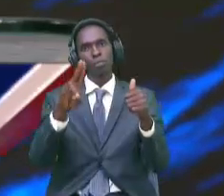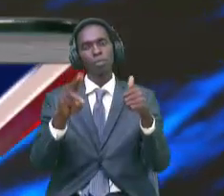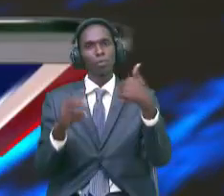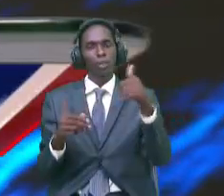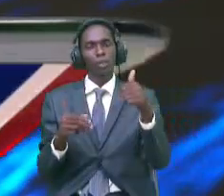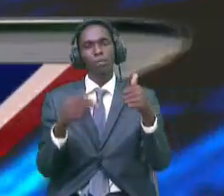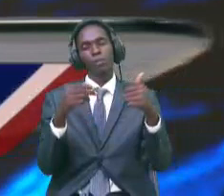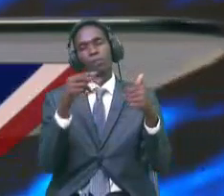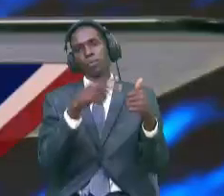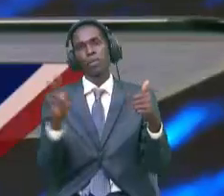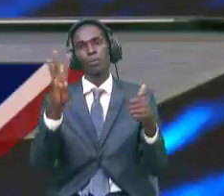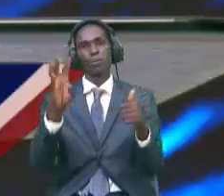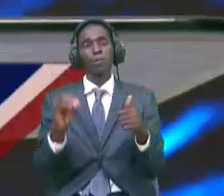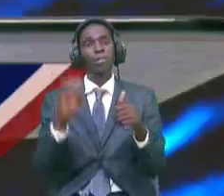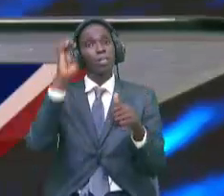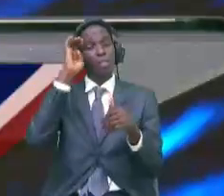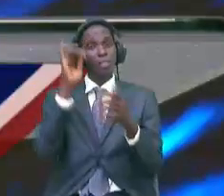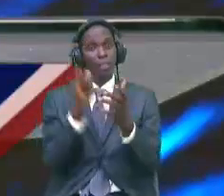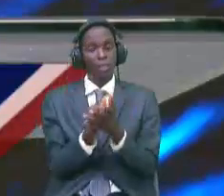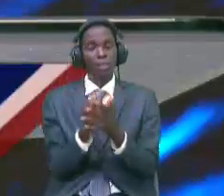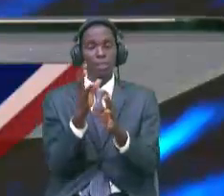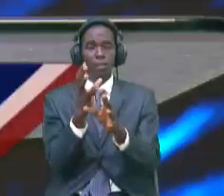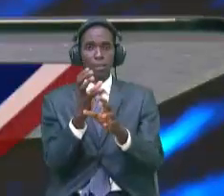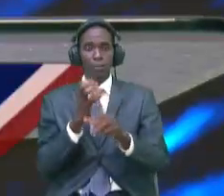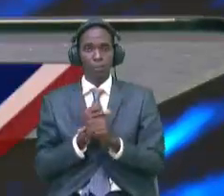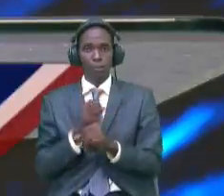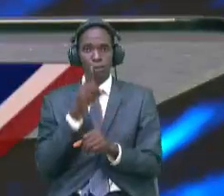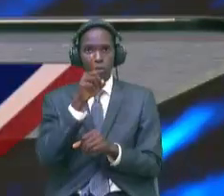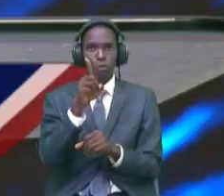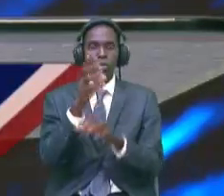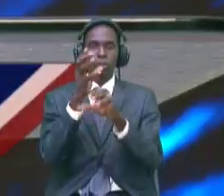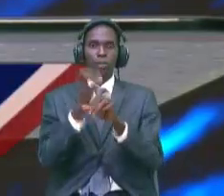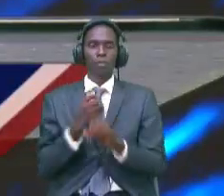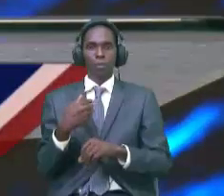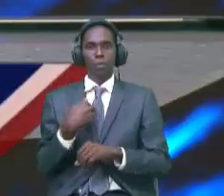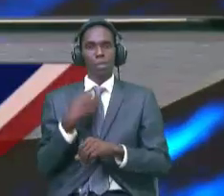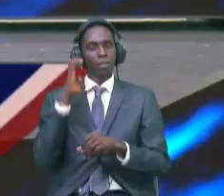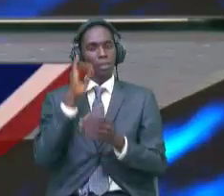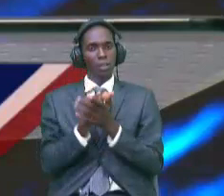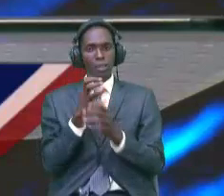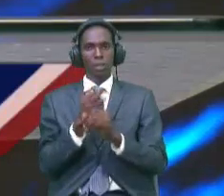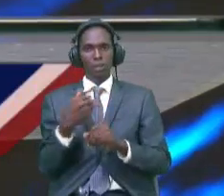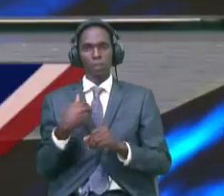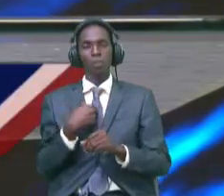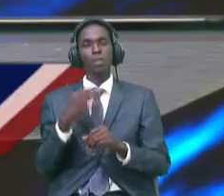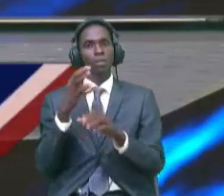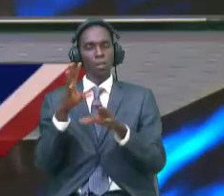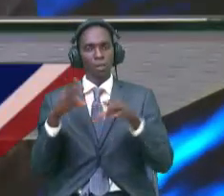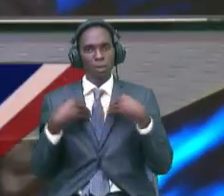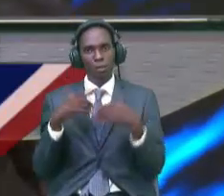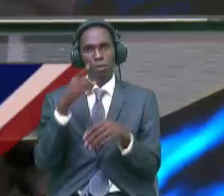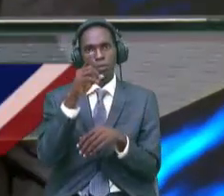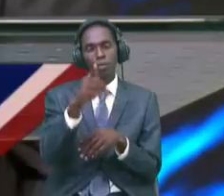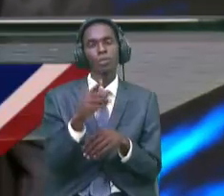that receiveth me, receiveth him that sent me. In verse 41, it says, he that receiveth